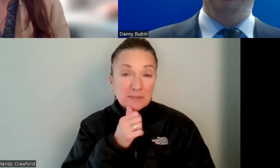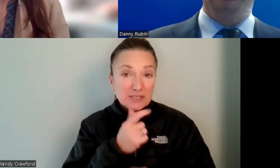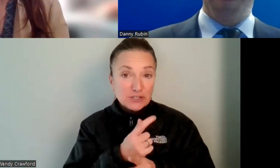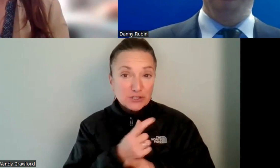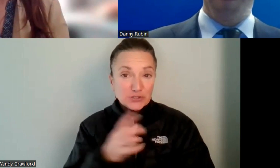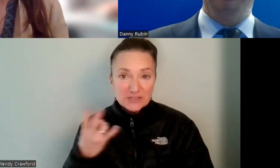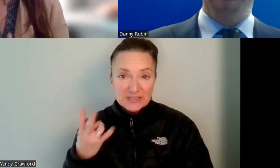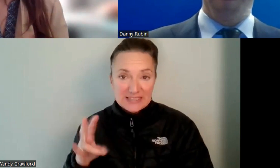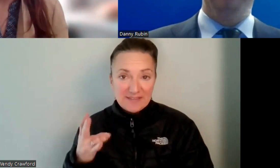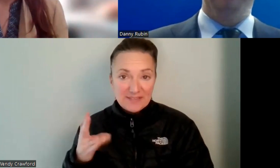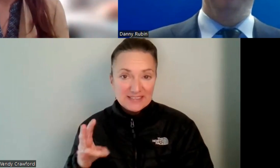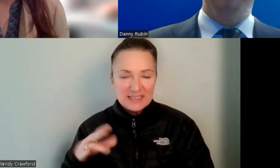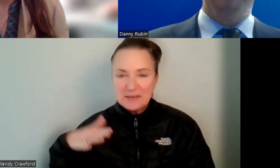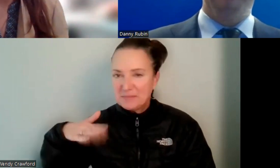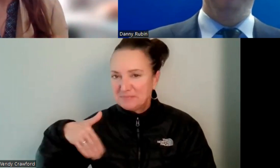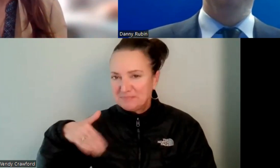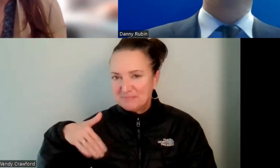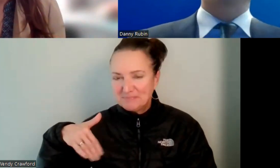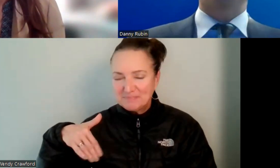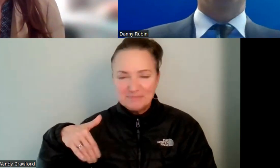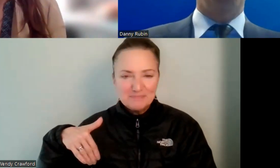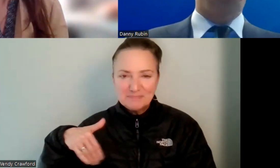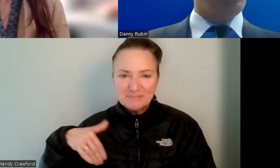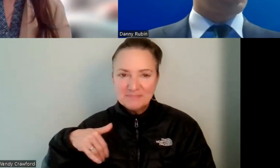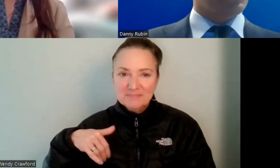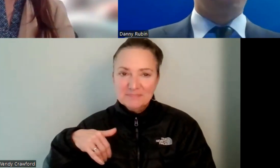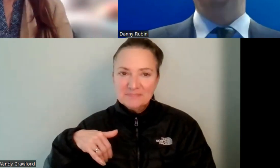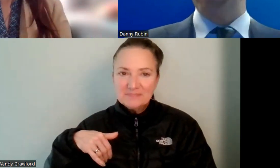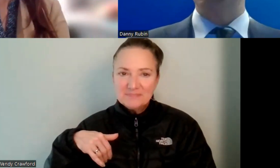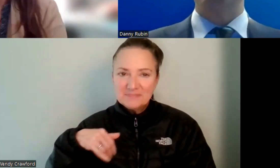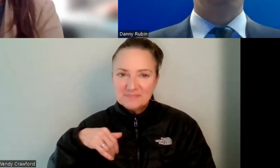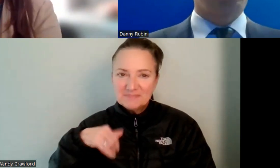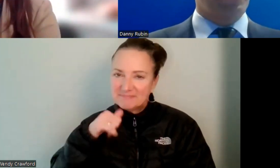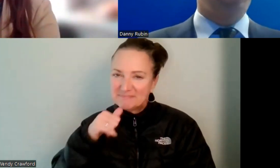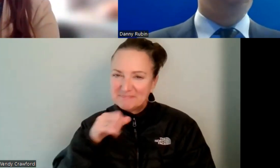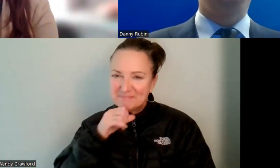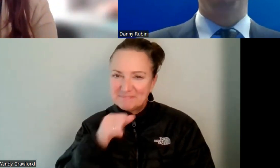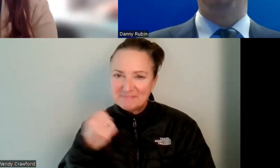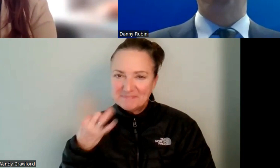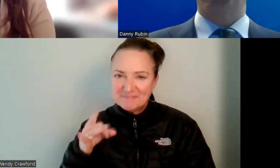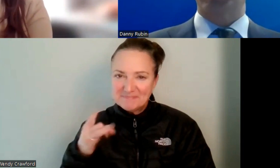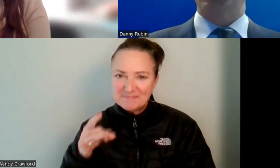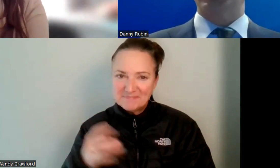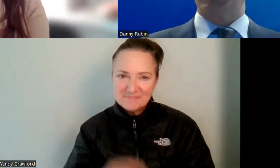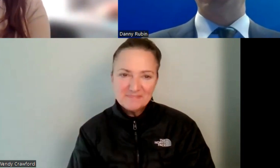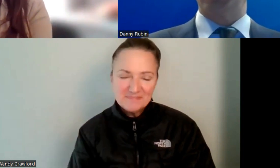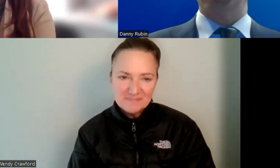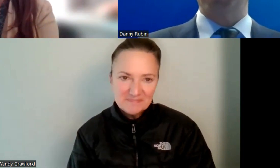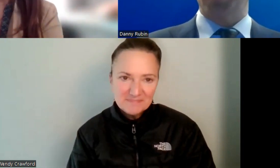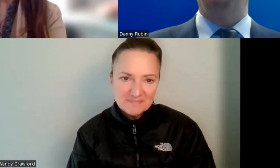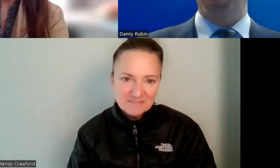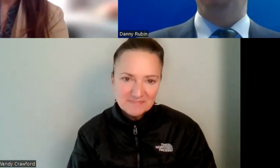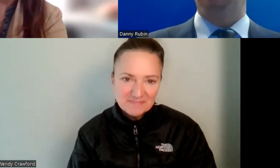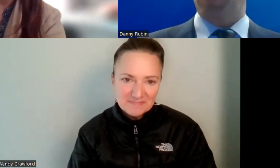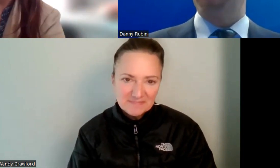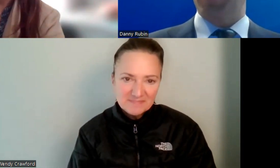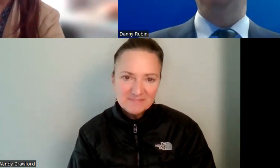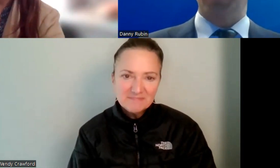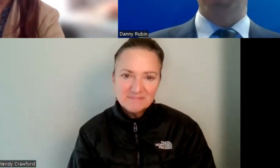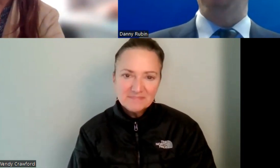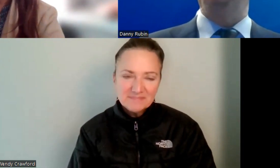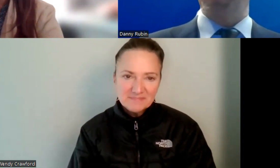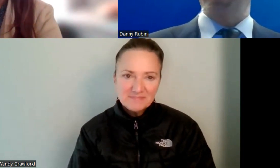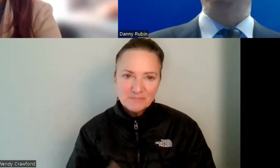this, but she can't because she's still 17. So Almost. 18 yeah, is not bad for a career 18. like this. 18 Hmm. is pretty early